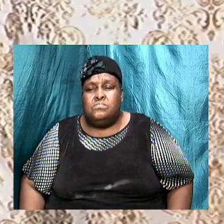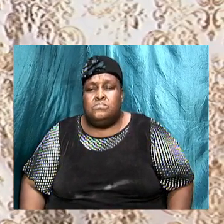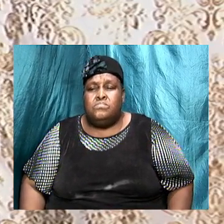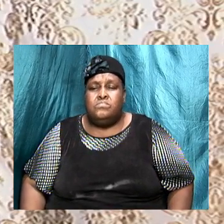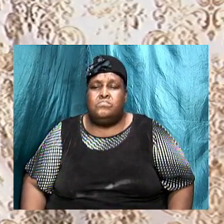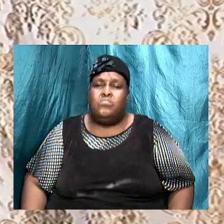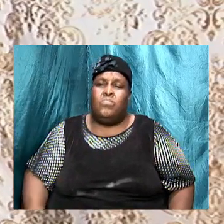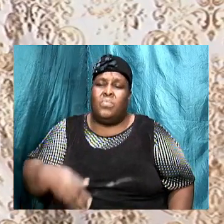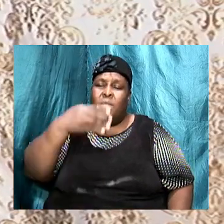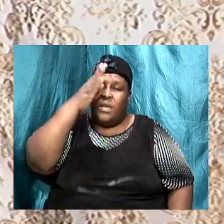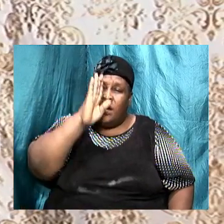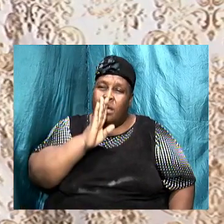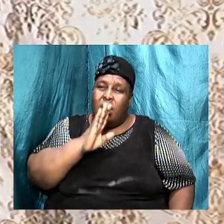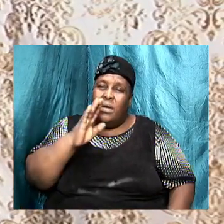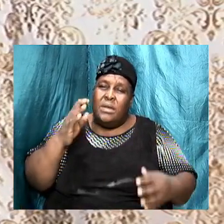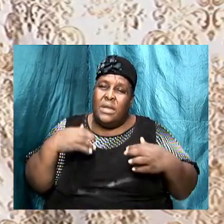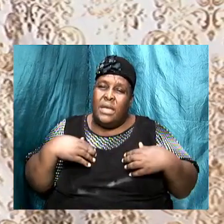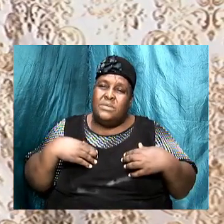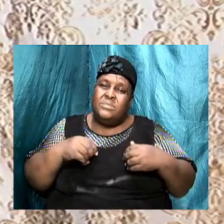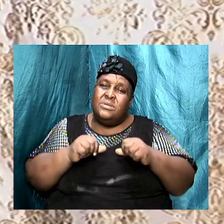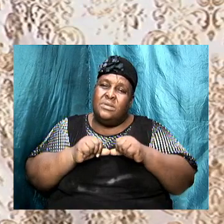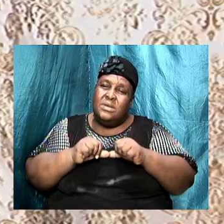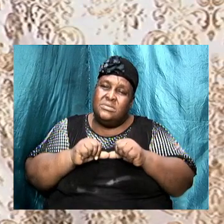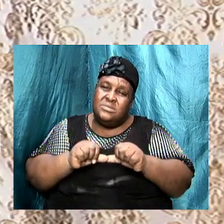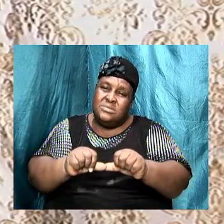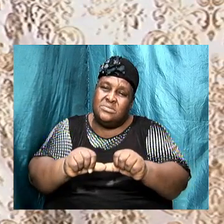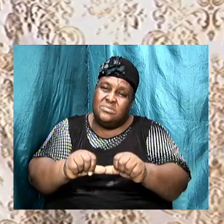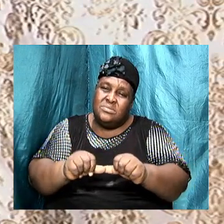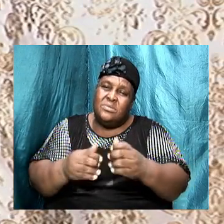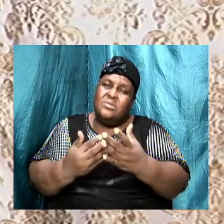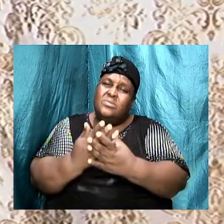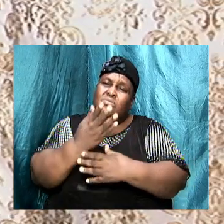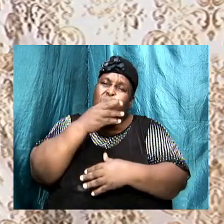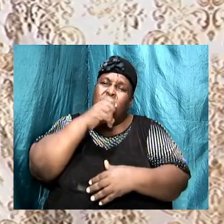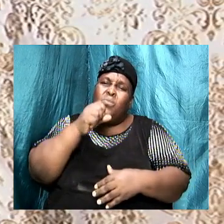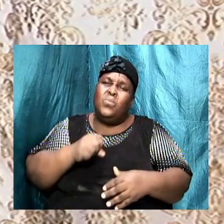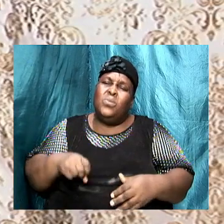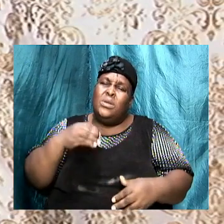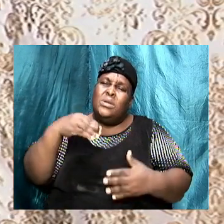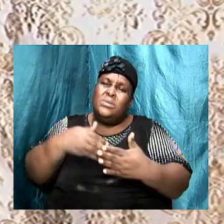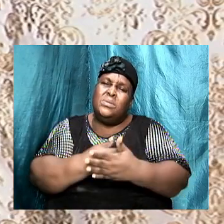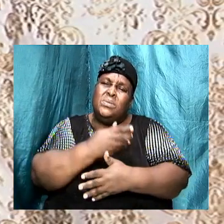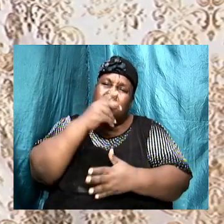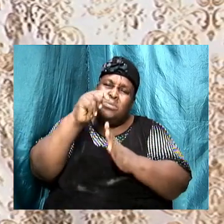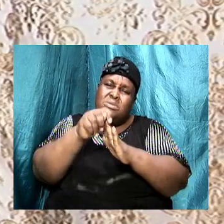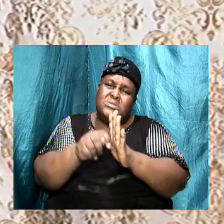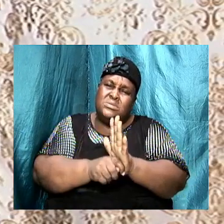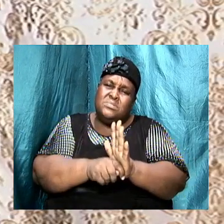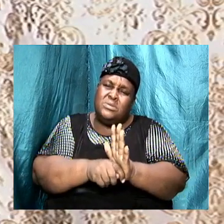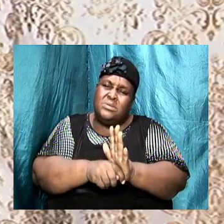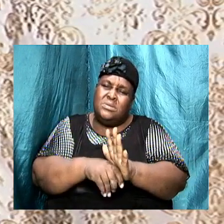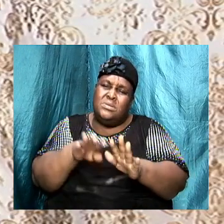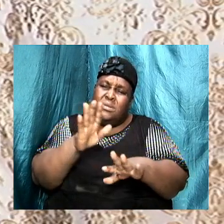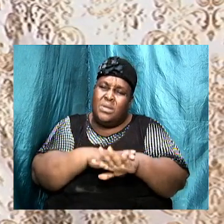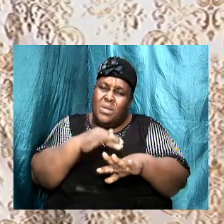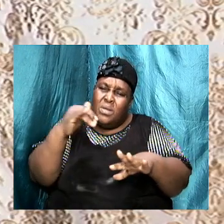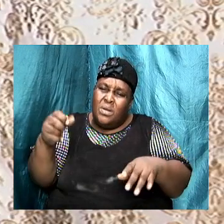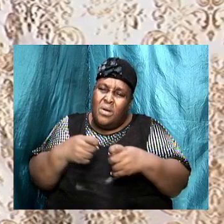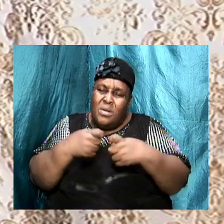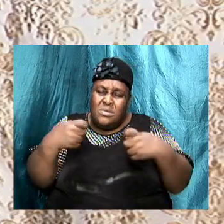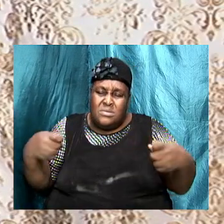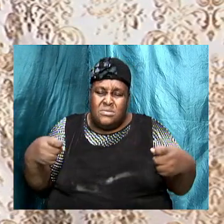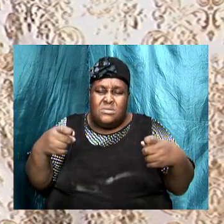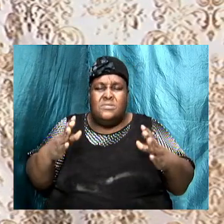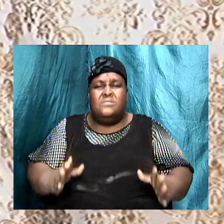God has been consistent throughout the Old and the New Testament with His call to sinful